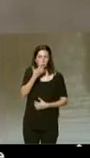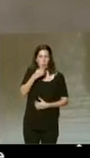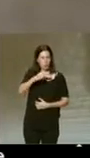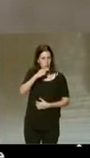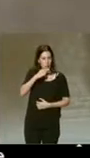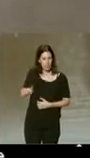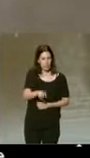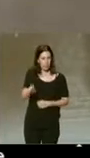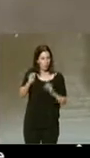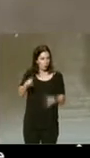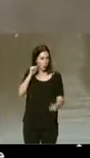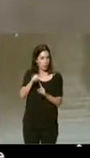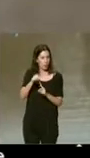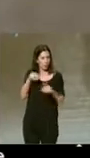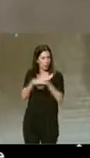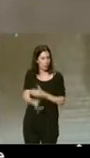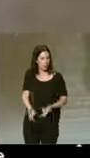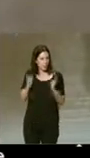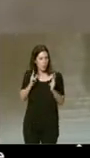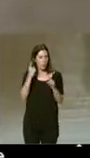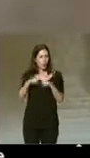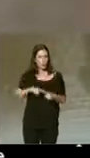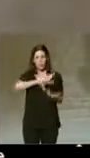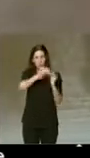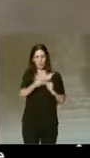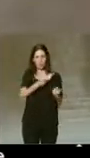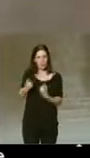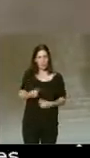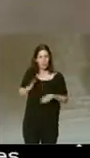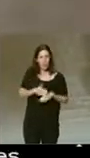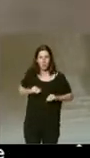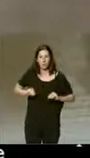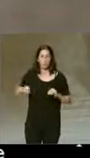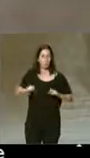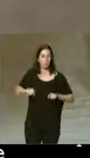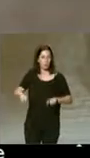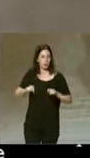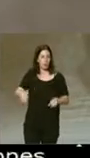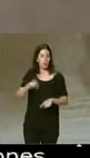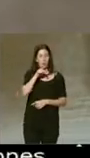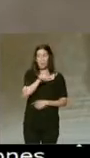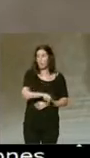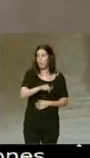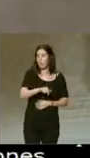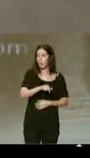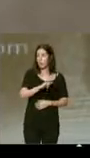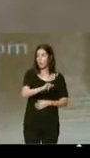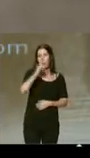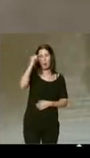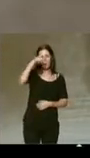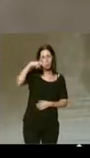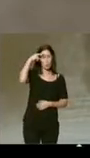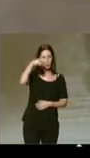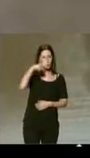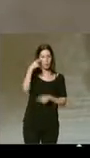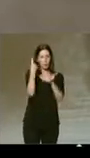and thus they need a toilet or a washroom without stairs so that they can adequately access. That's